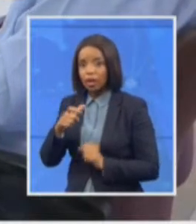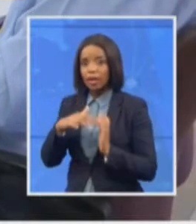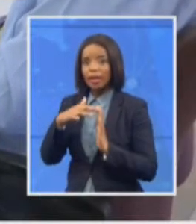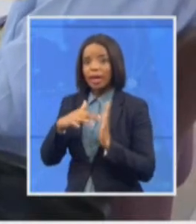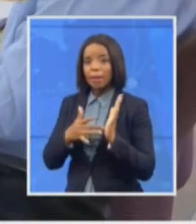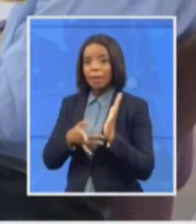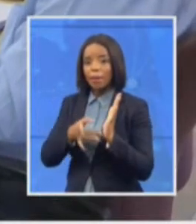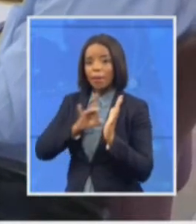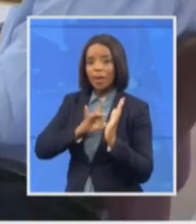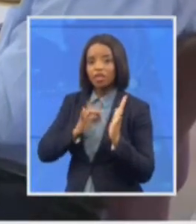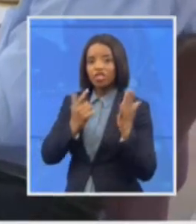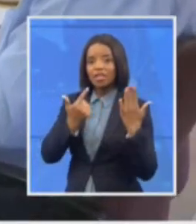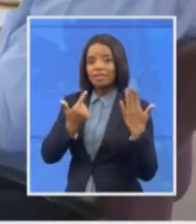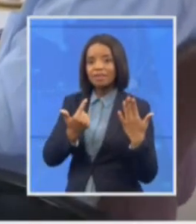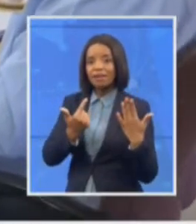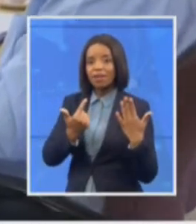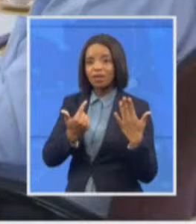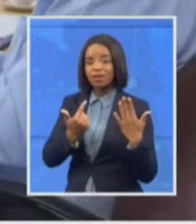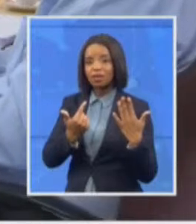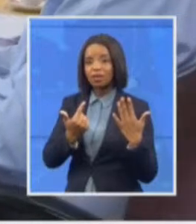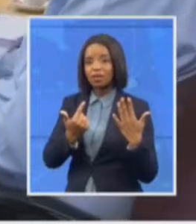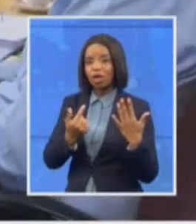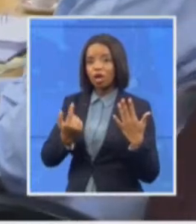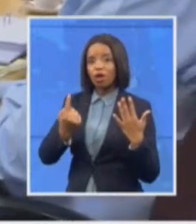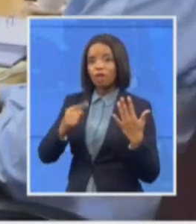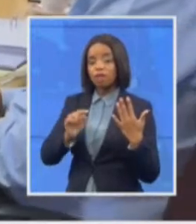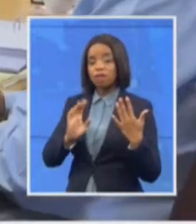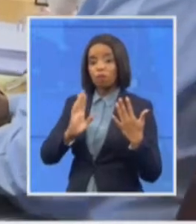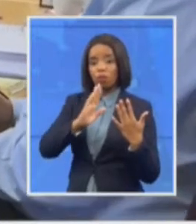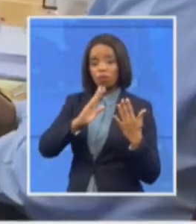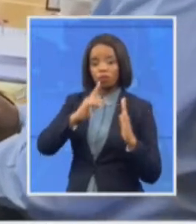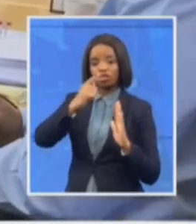the charges, if you look at charge 1,